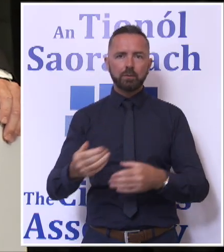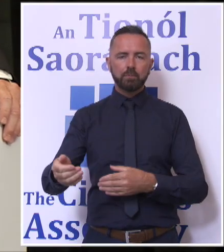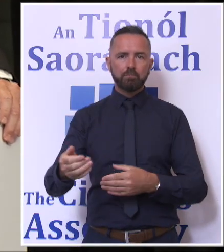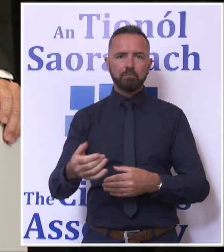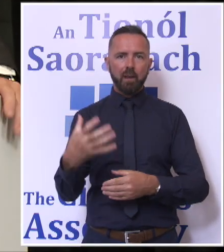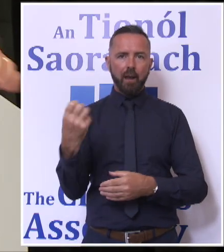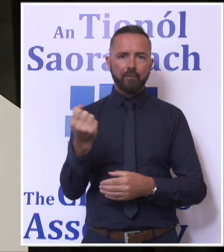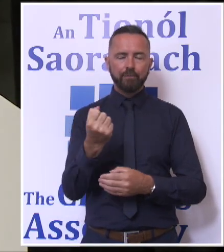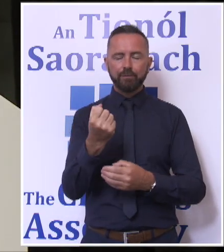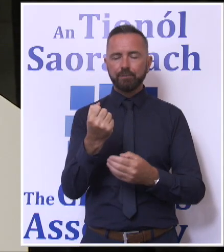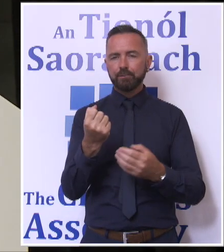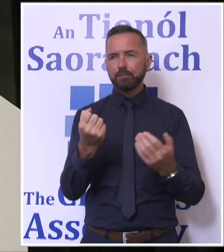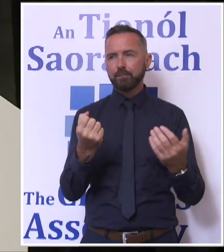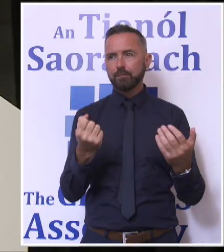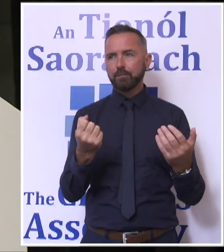from